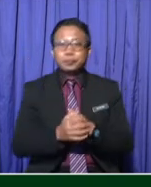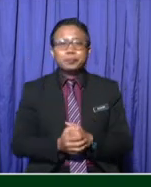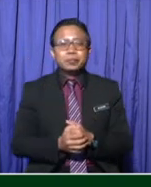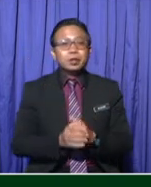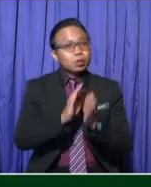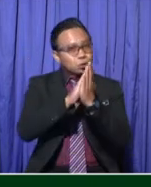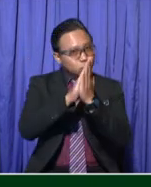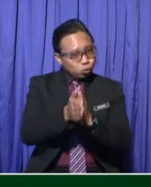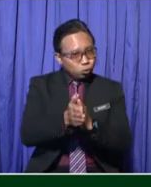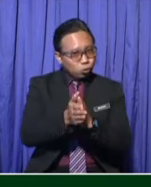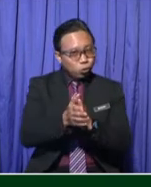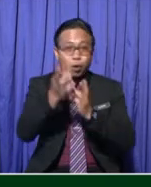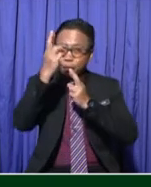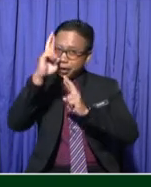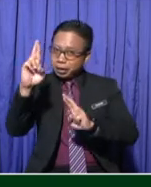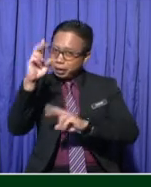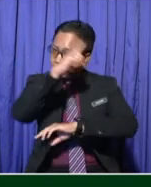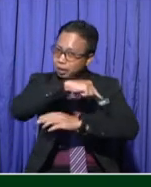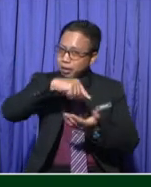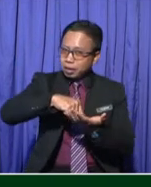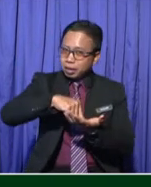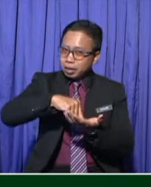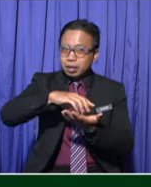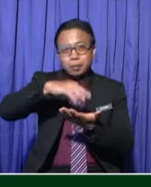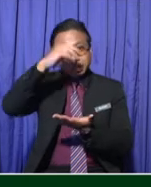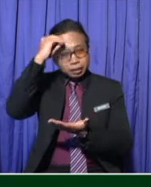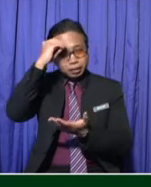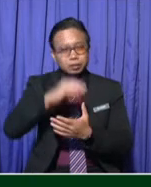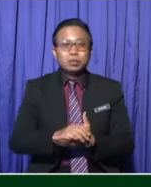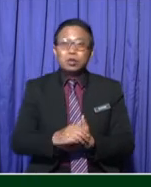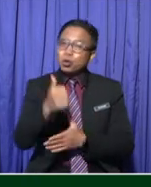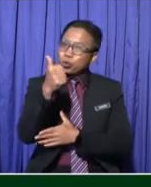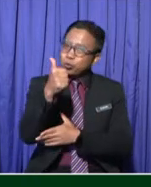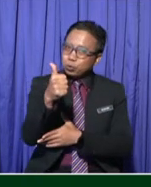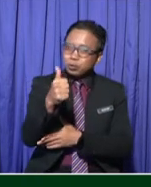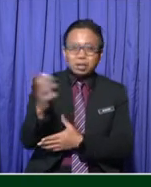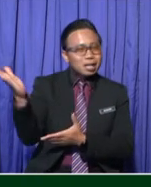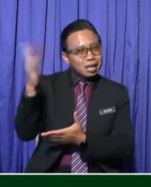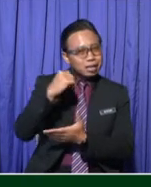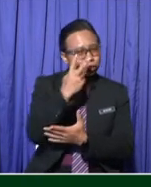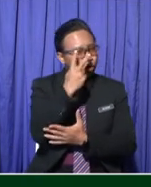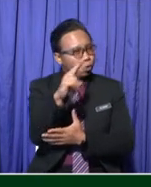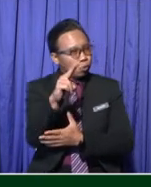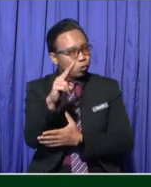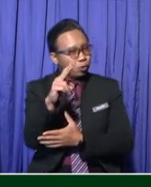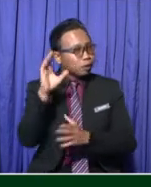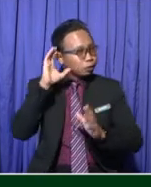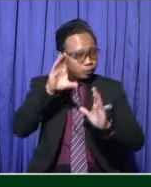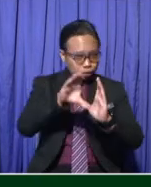So, are you ready for today's lesson? Good. Let us look at this